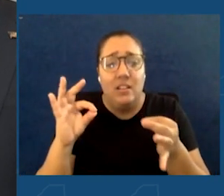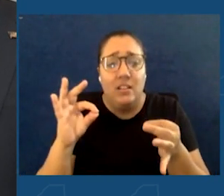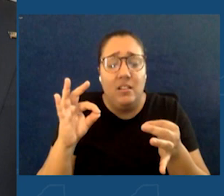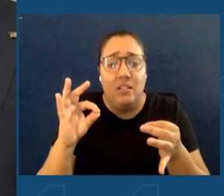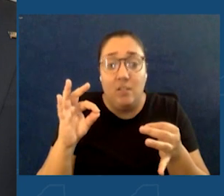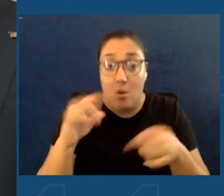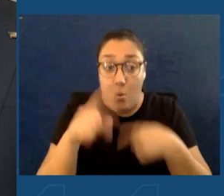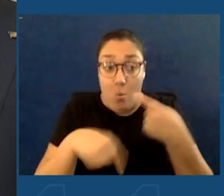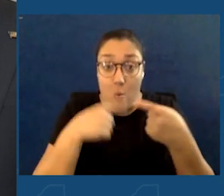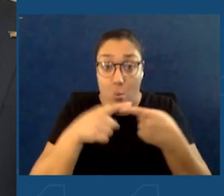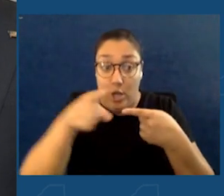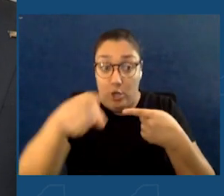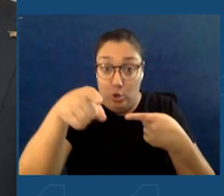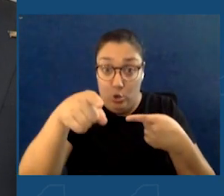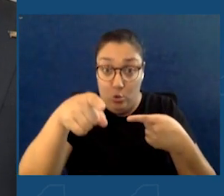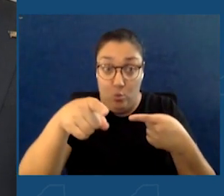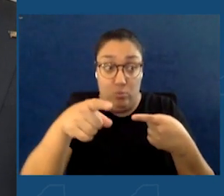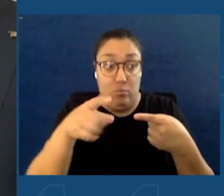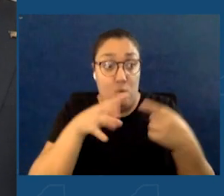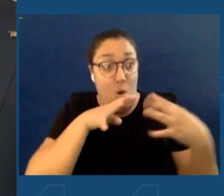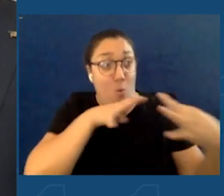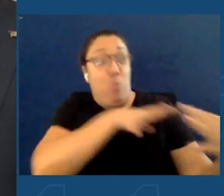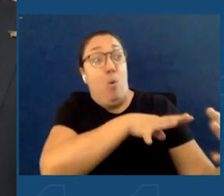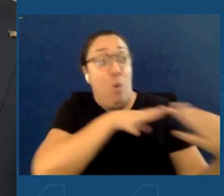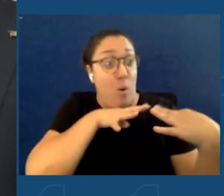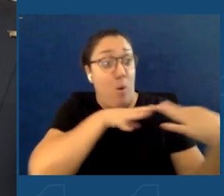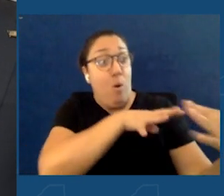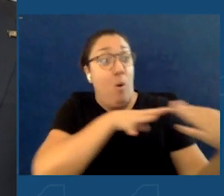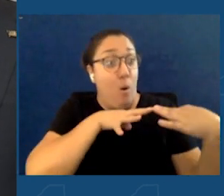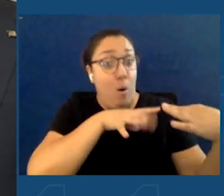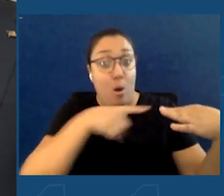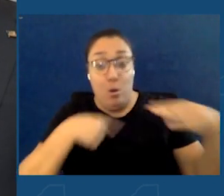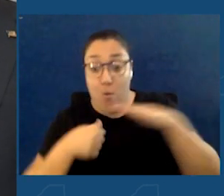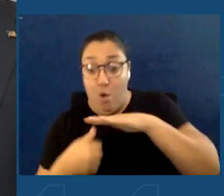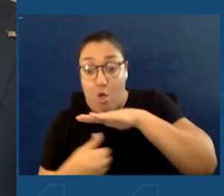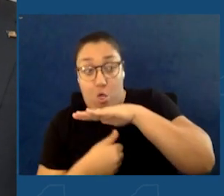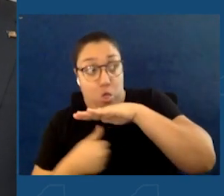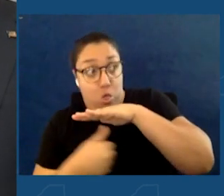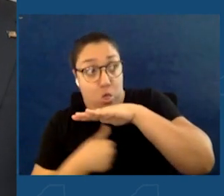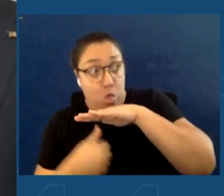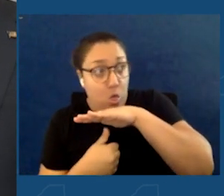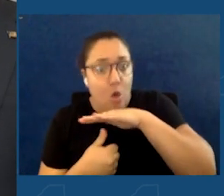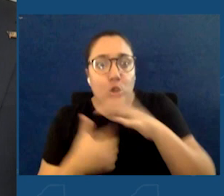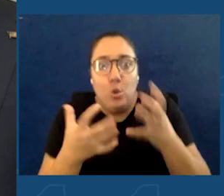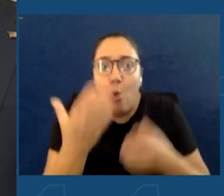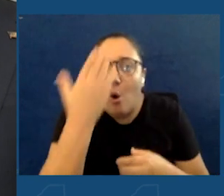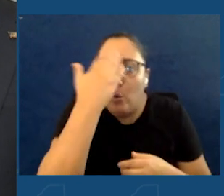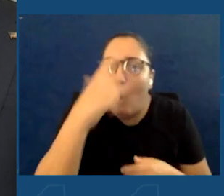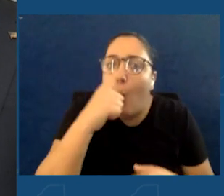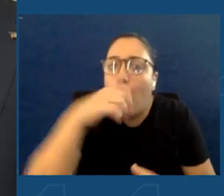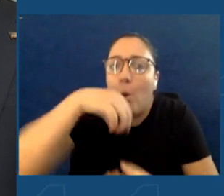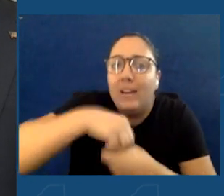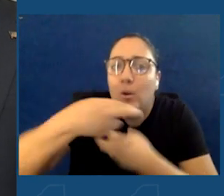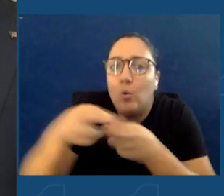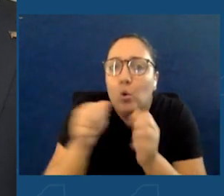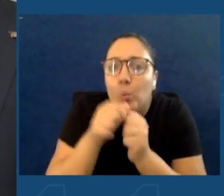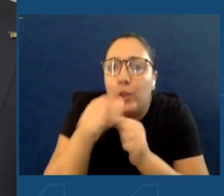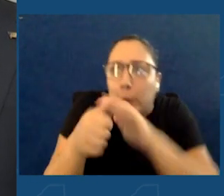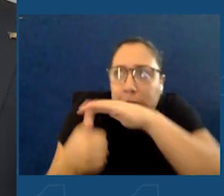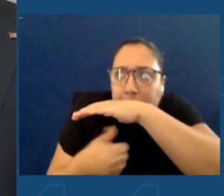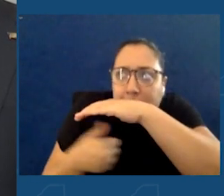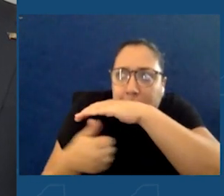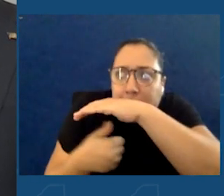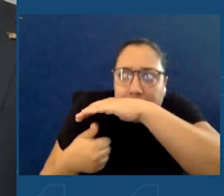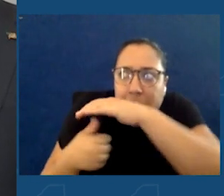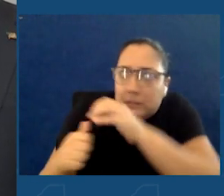know the people in the foxhole with you. So our administration, still being fairly new, I wanted to see the faces of the people who will be answering those calls, who will